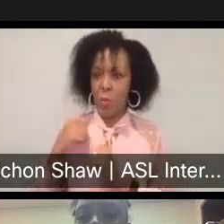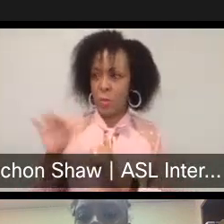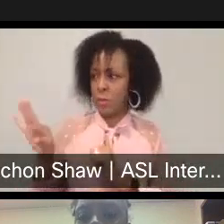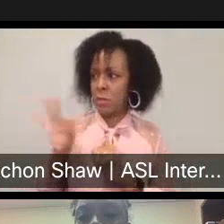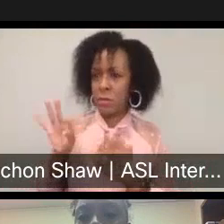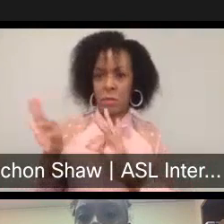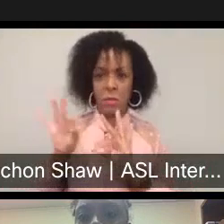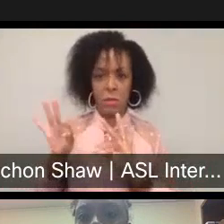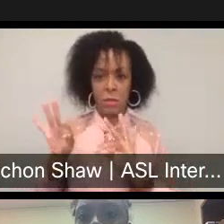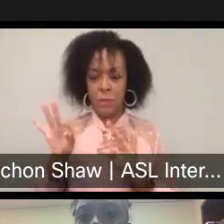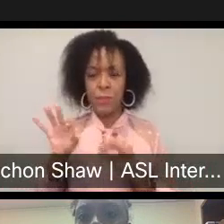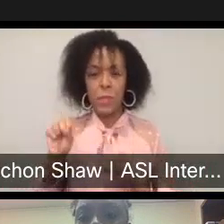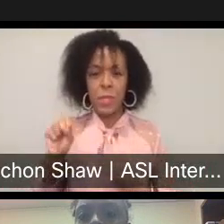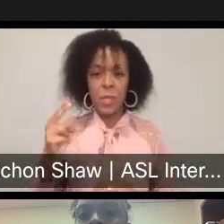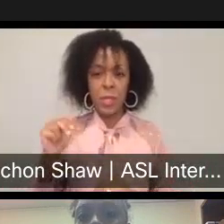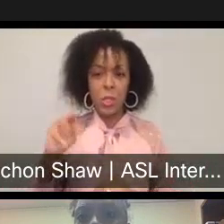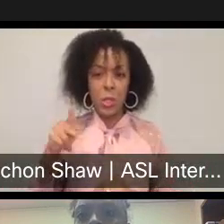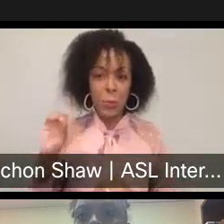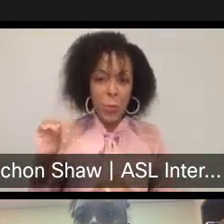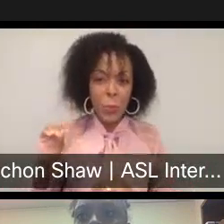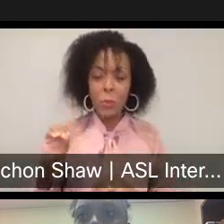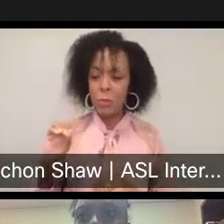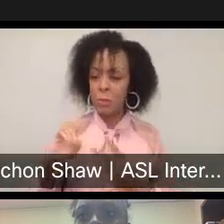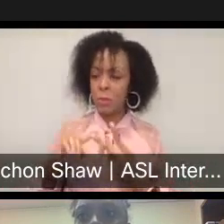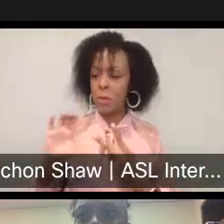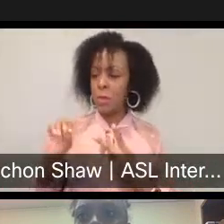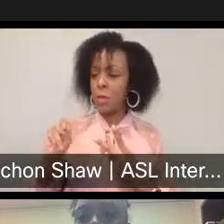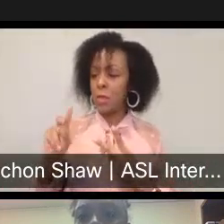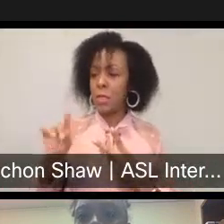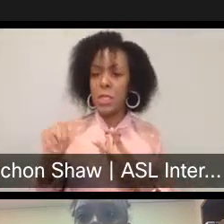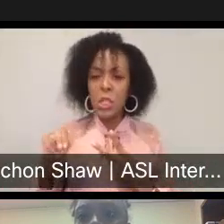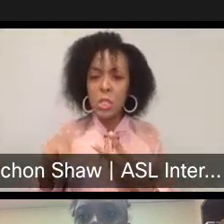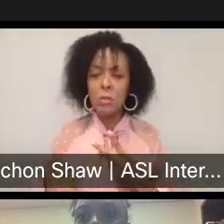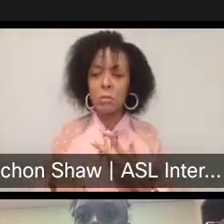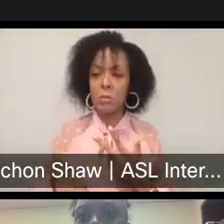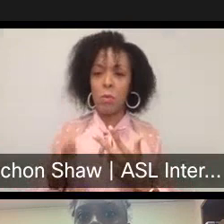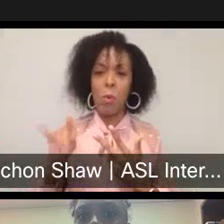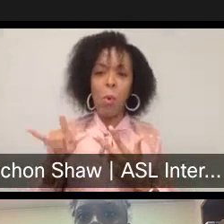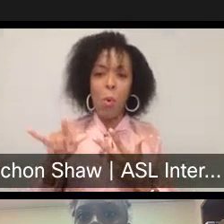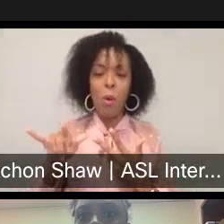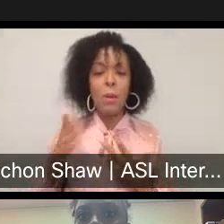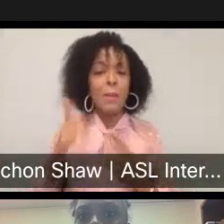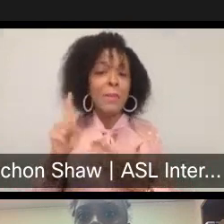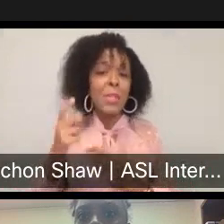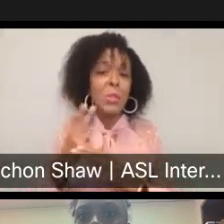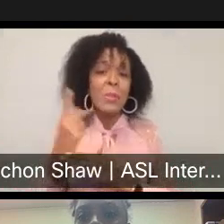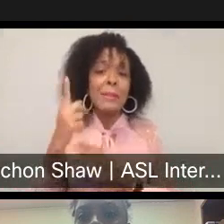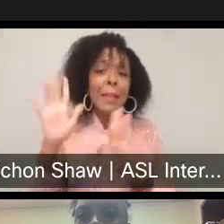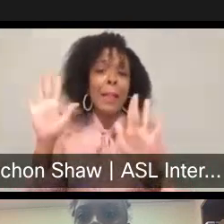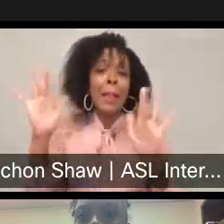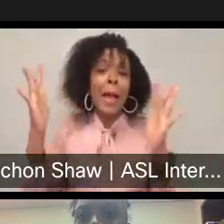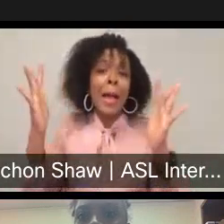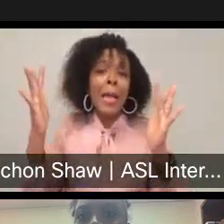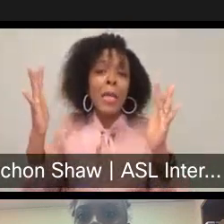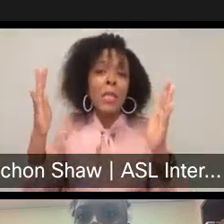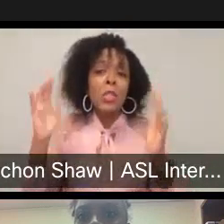well as our hair oils, and whether or not we need to go to something lighter, that's creamy, that doesn't have much oil.